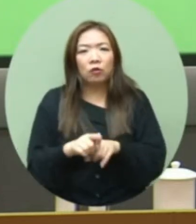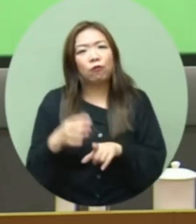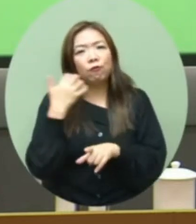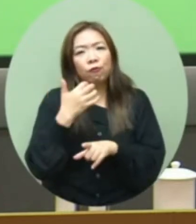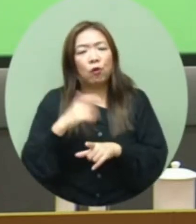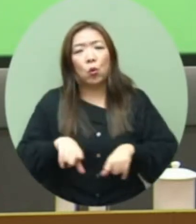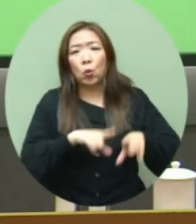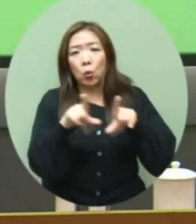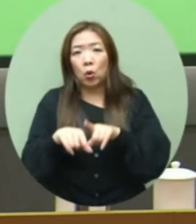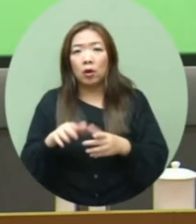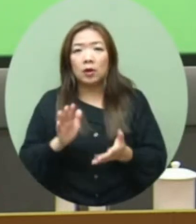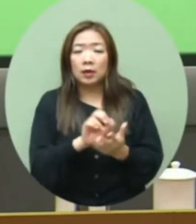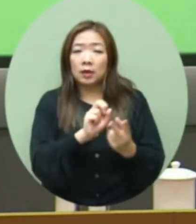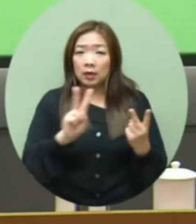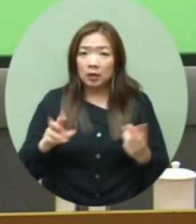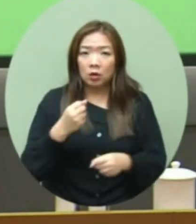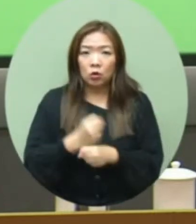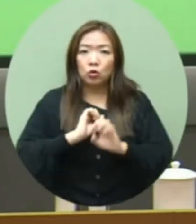was